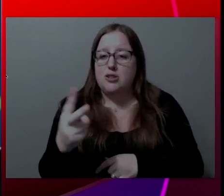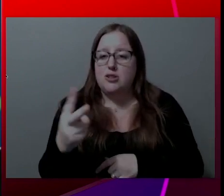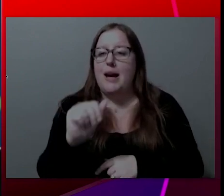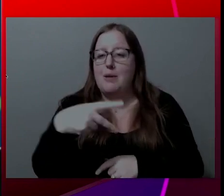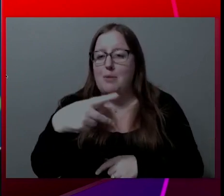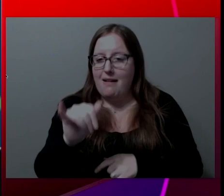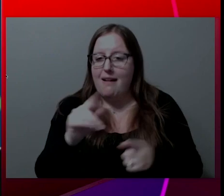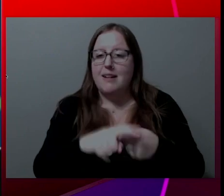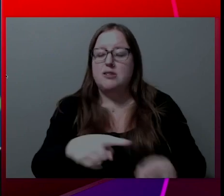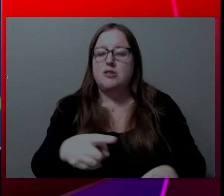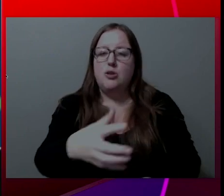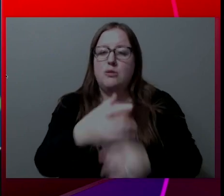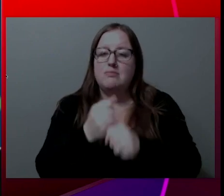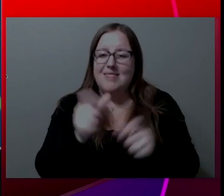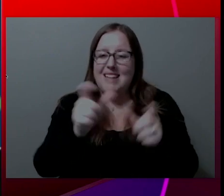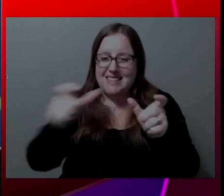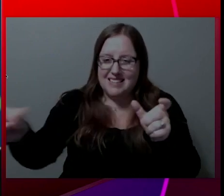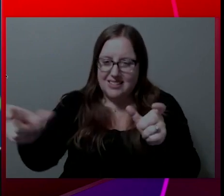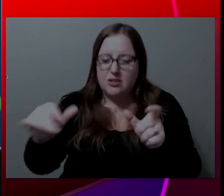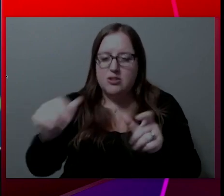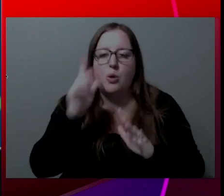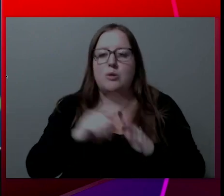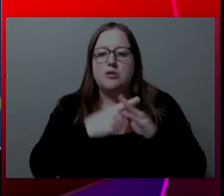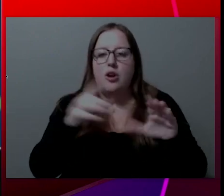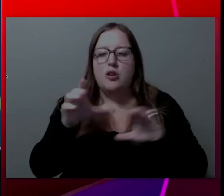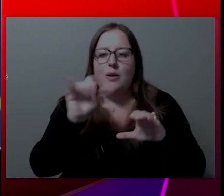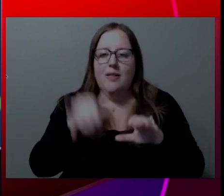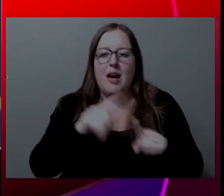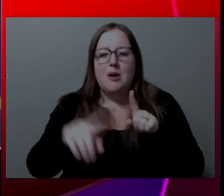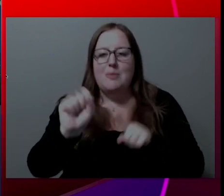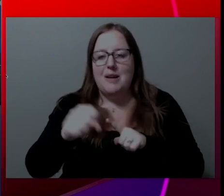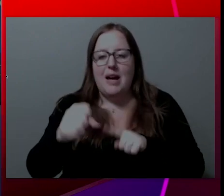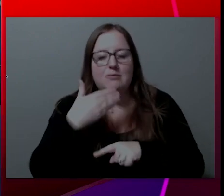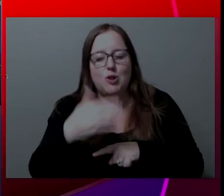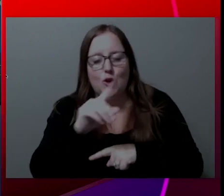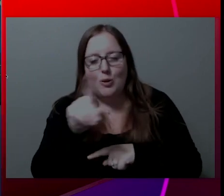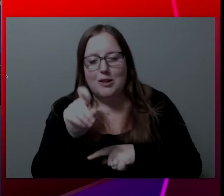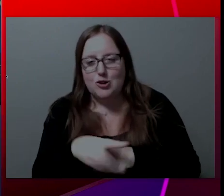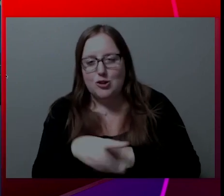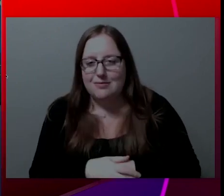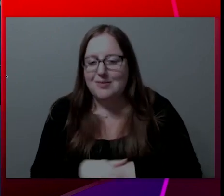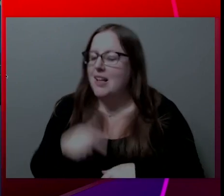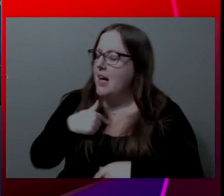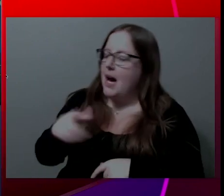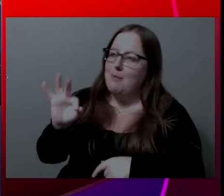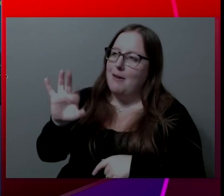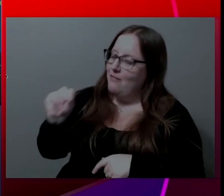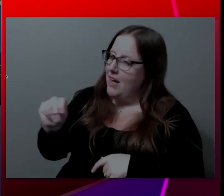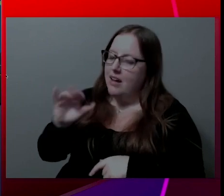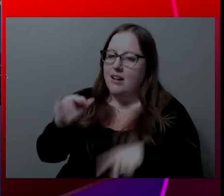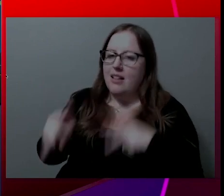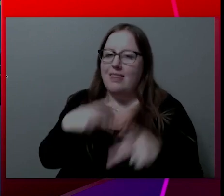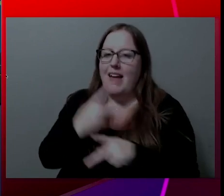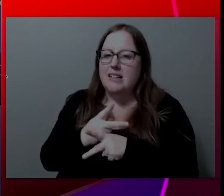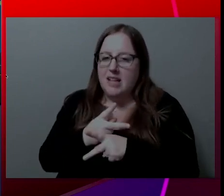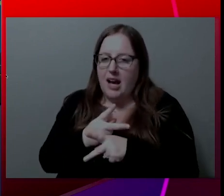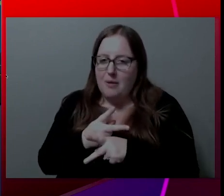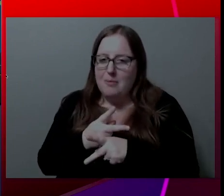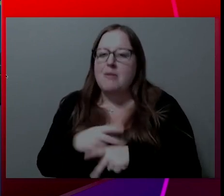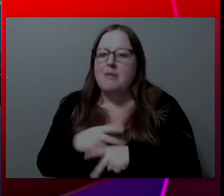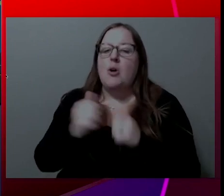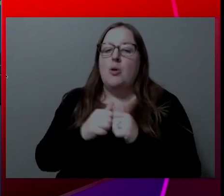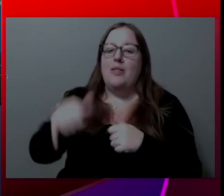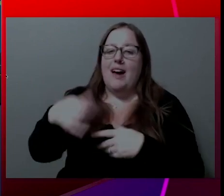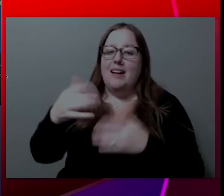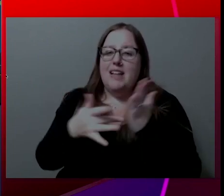provision instances. And so that's what we're going to start moving towards. But fantastic question. Well, I'm a big fan of that type of approach. Start with the technology